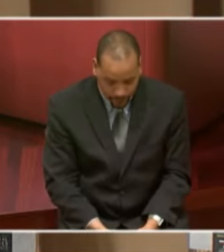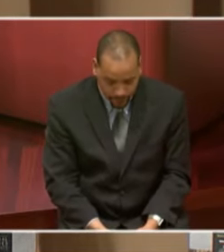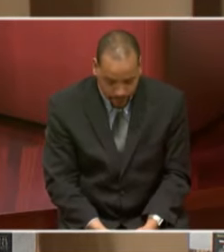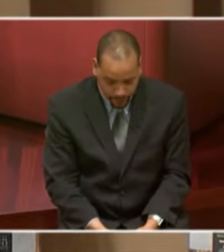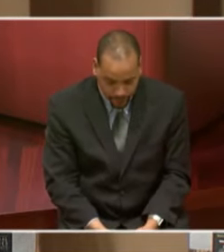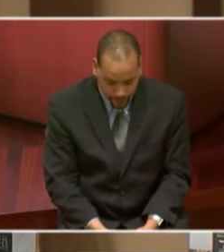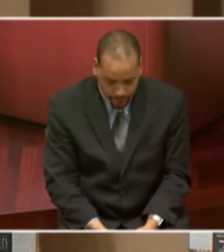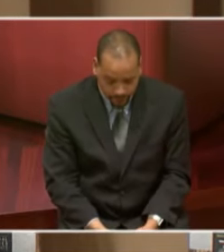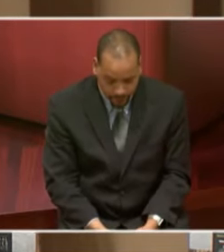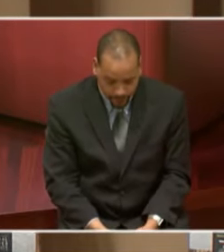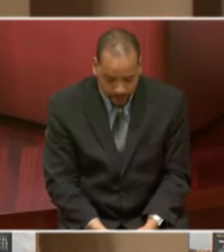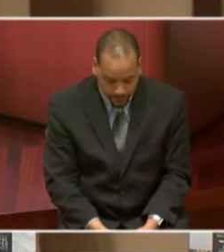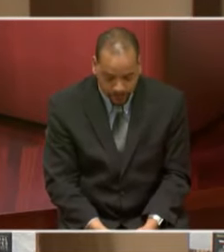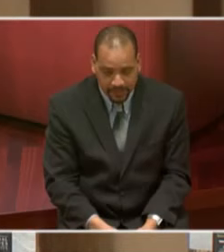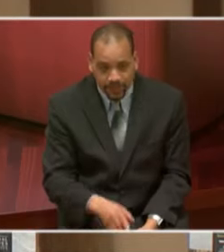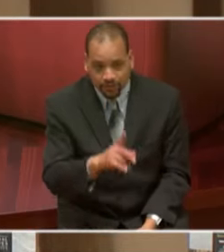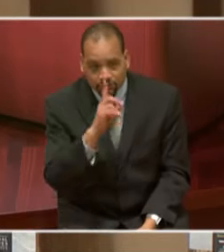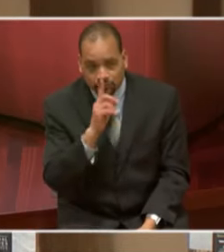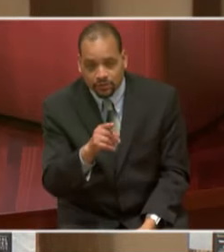to have an ID.